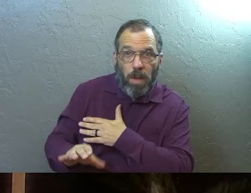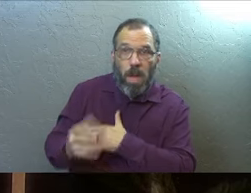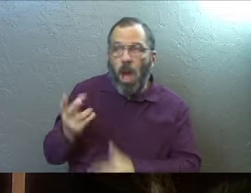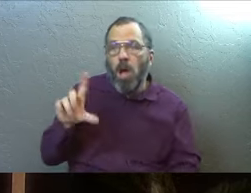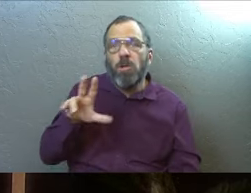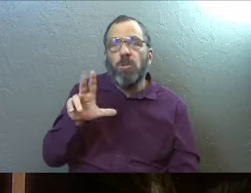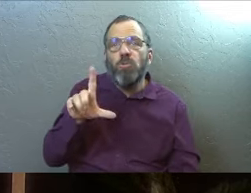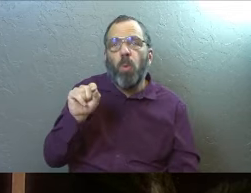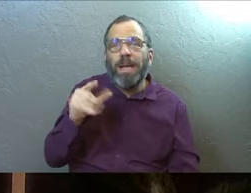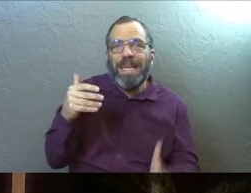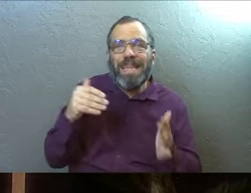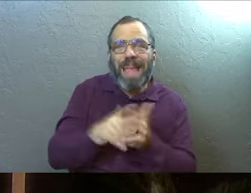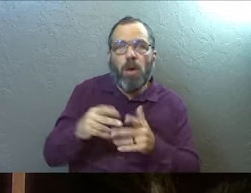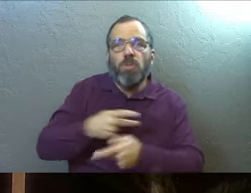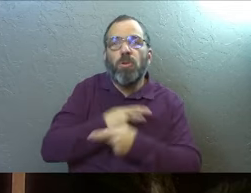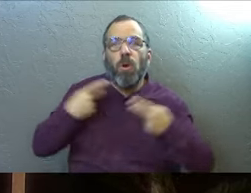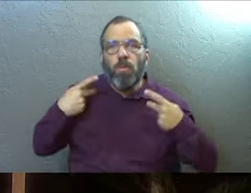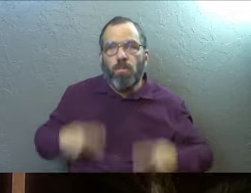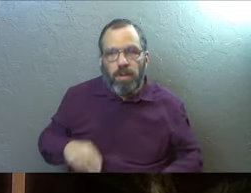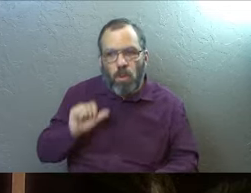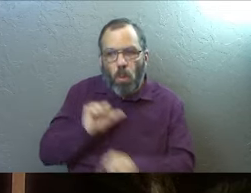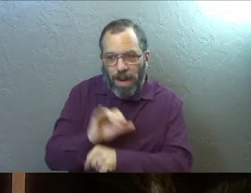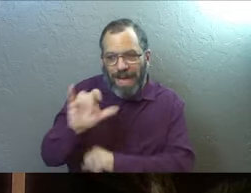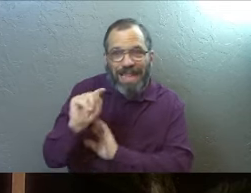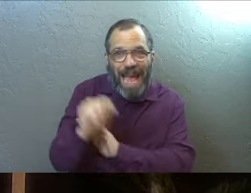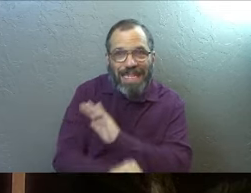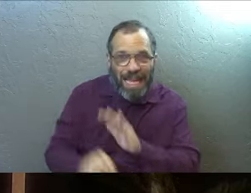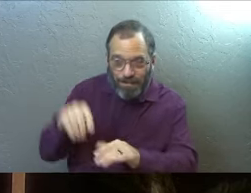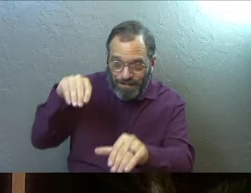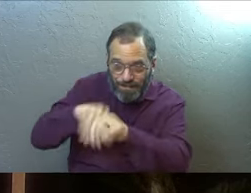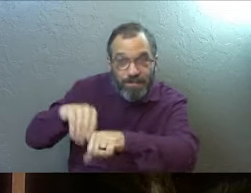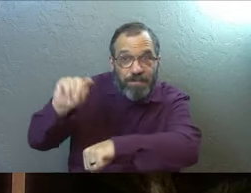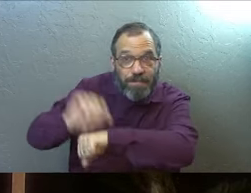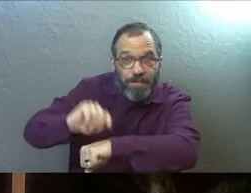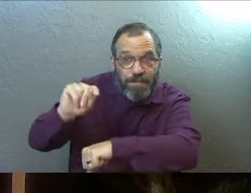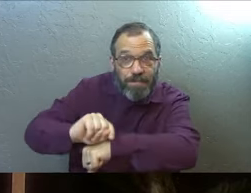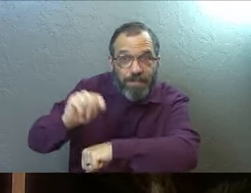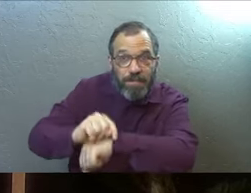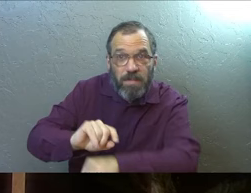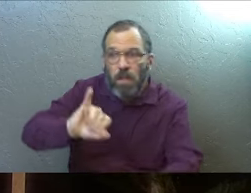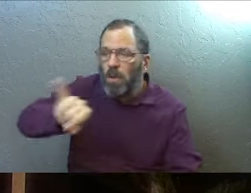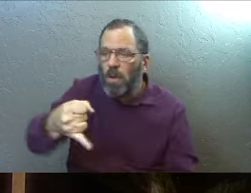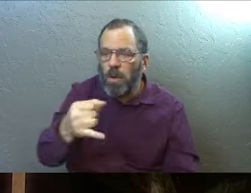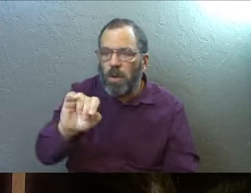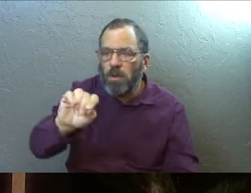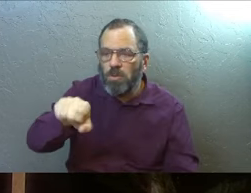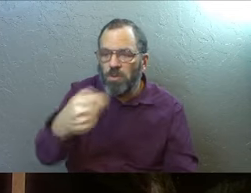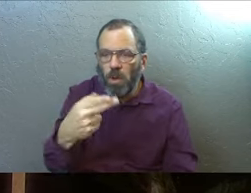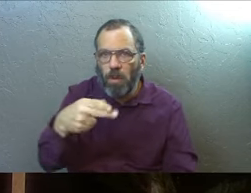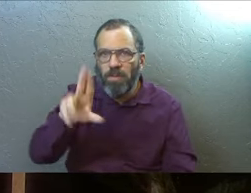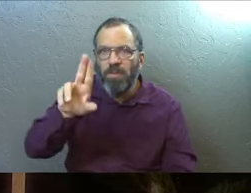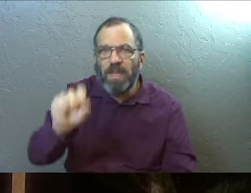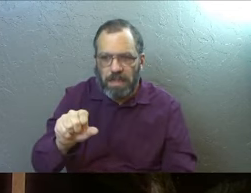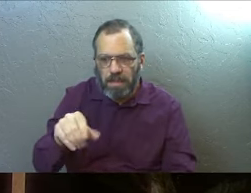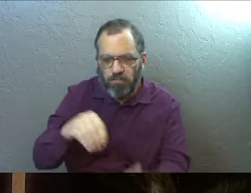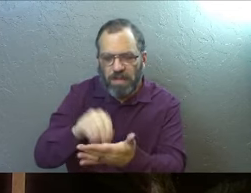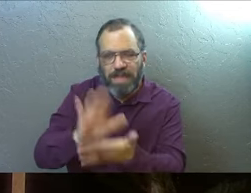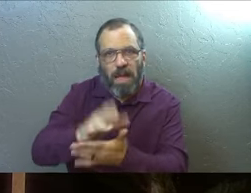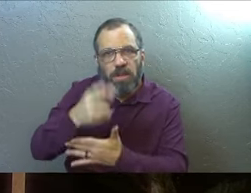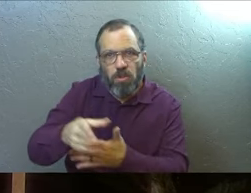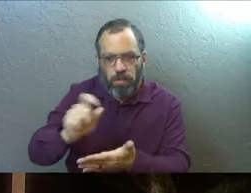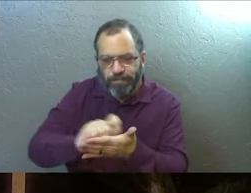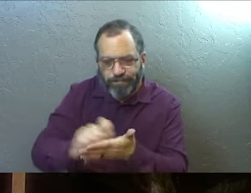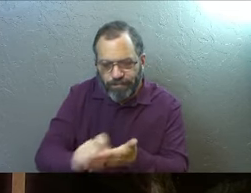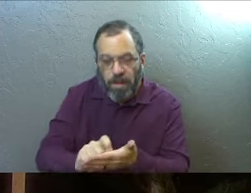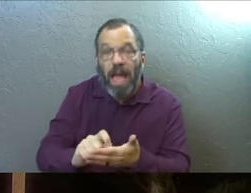were 20,000 priests working at that time in the temple. Josephus, the Jewish historian, tells us that. And